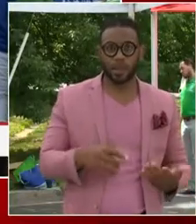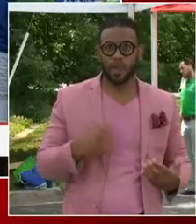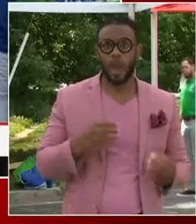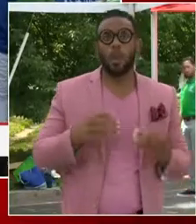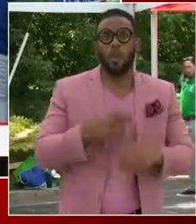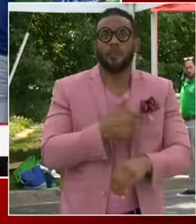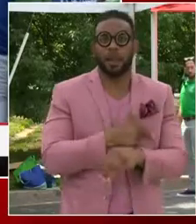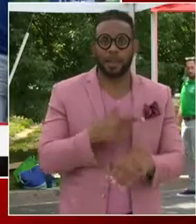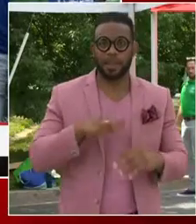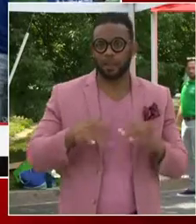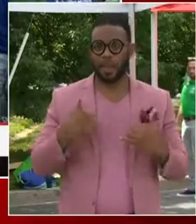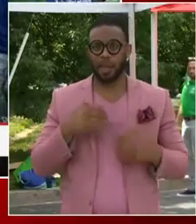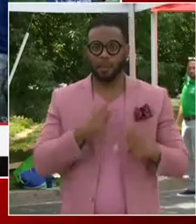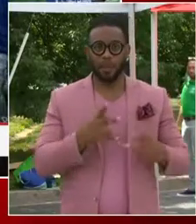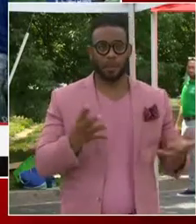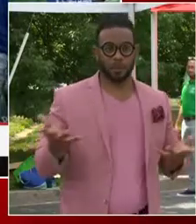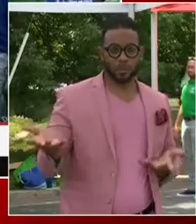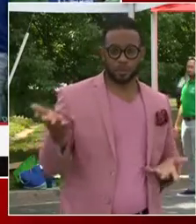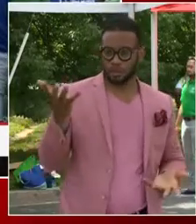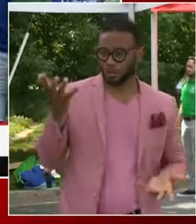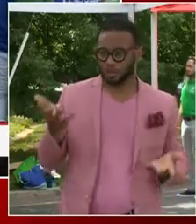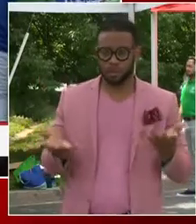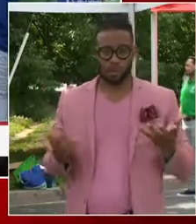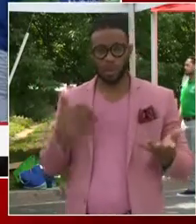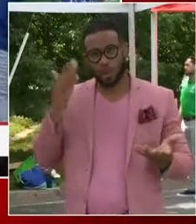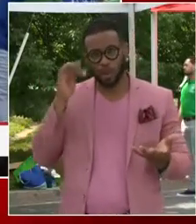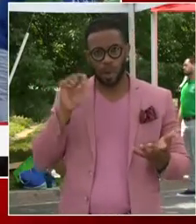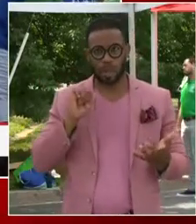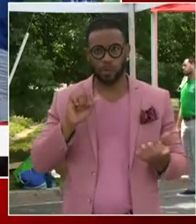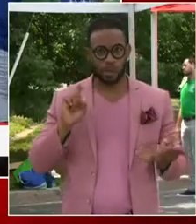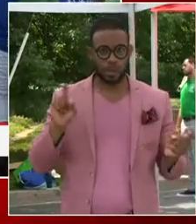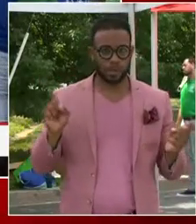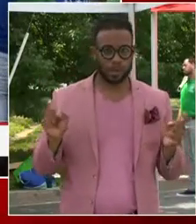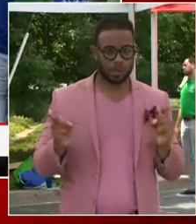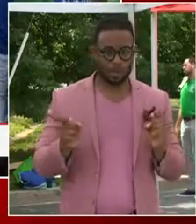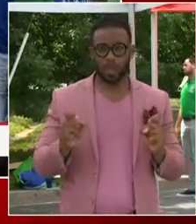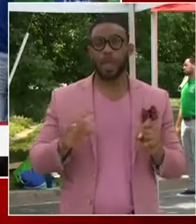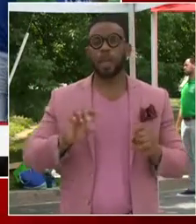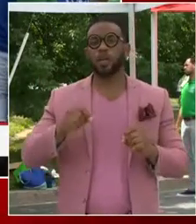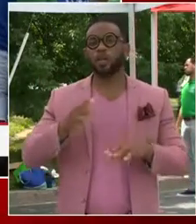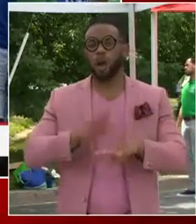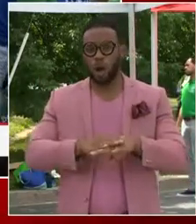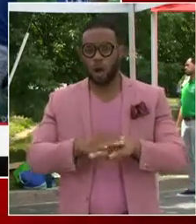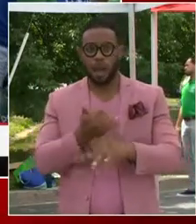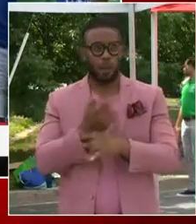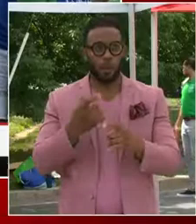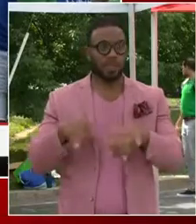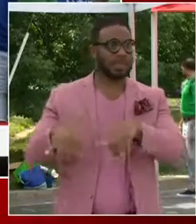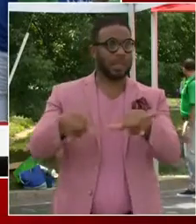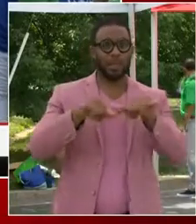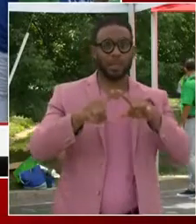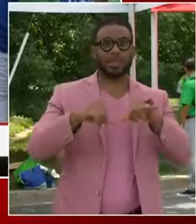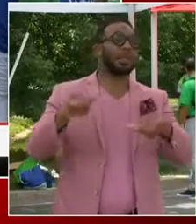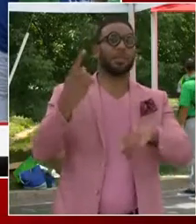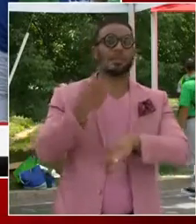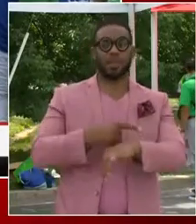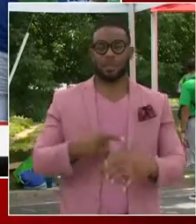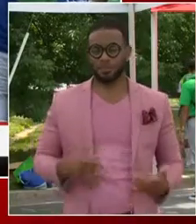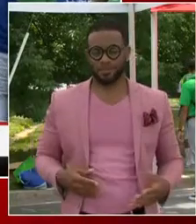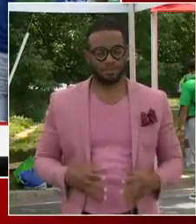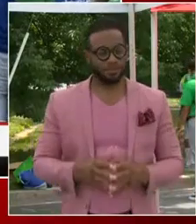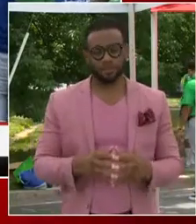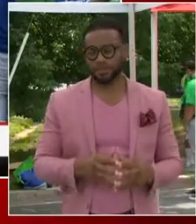more vaccine than we had people. So we know as we turn things on and everybody wants the same thing on the very same